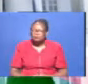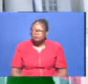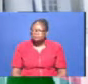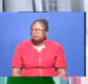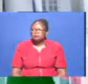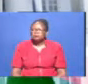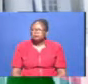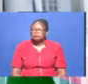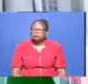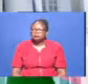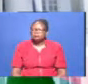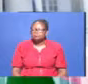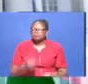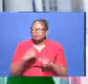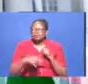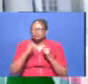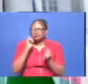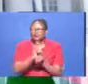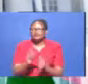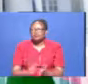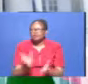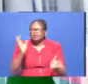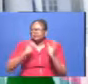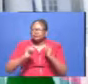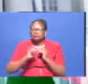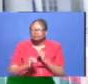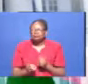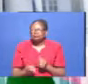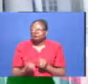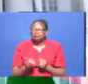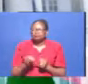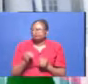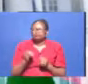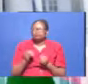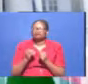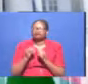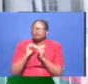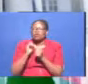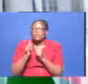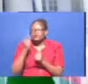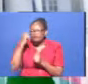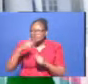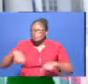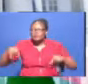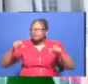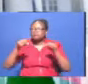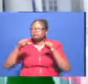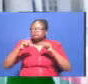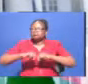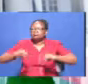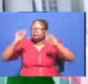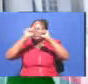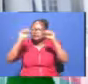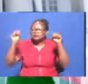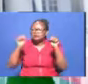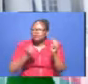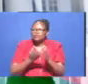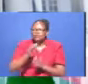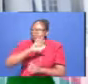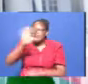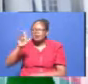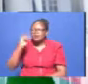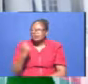2009. Come the 2012 general election, and Karua unsuccessfully vied for the presidency through her political outfit, NARC Kenya.